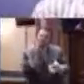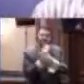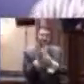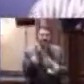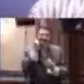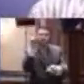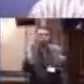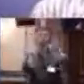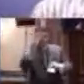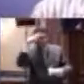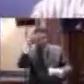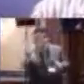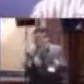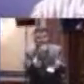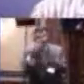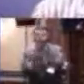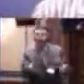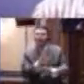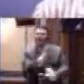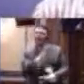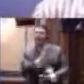encourage this or allow for this